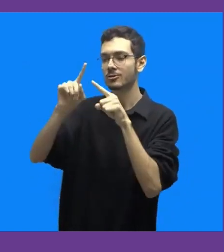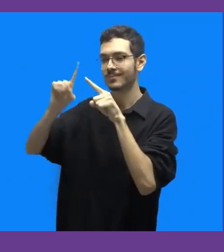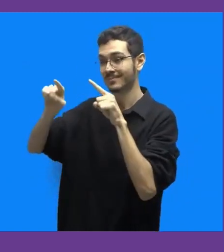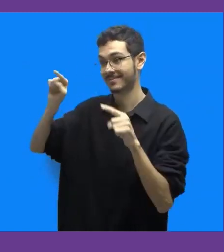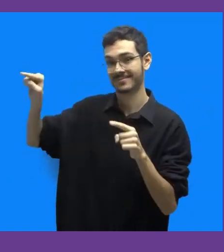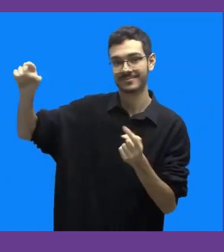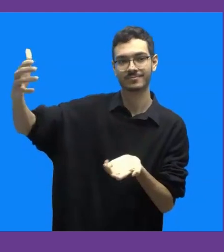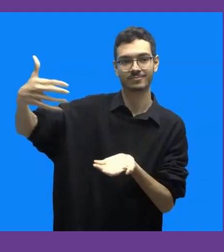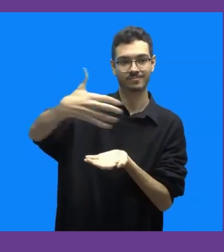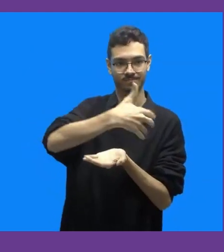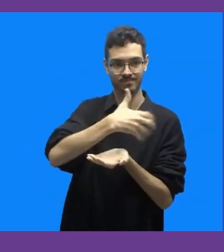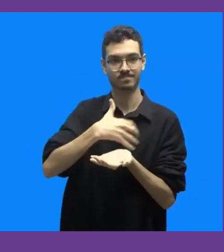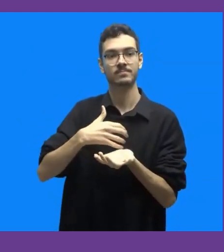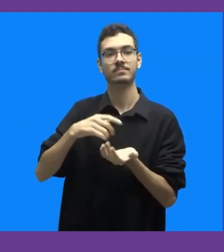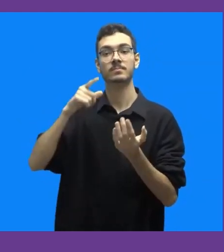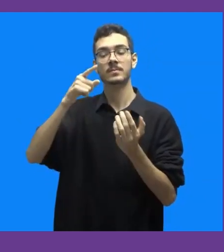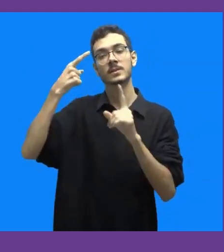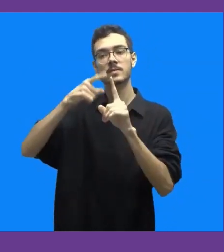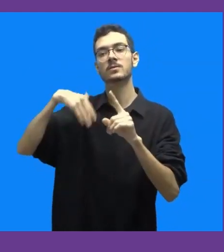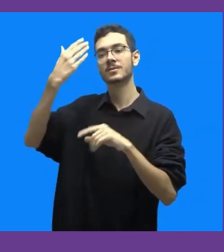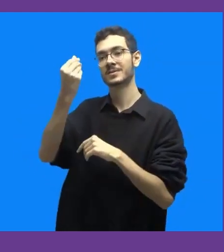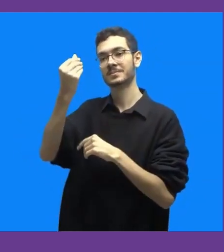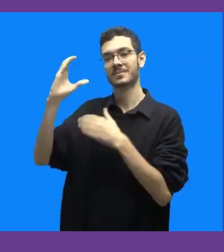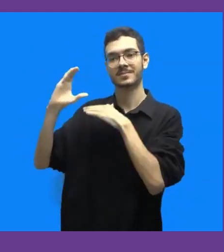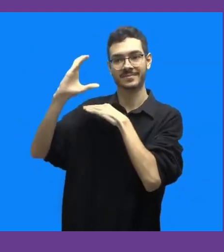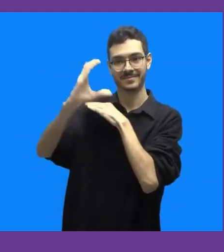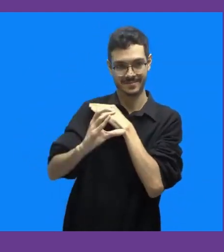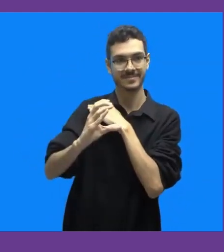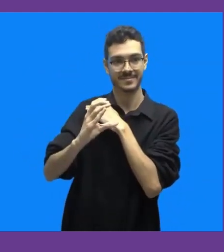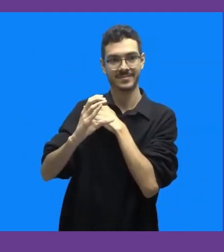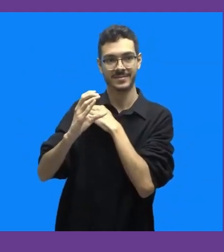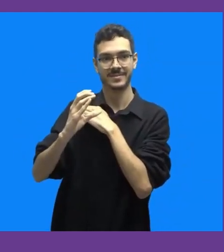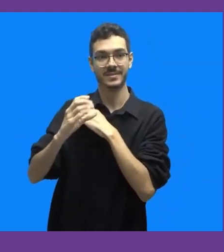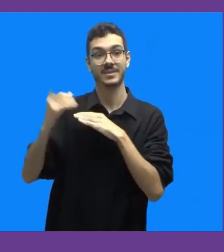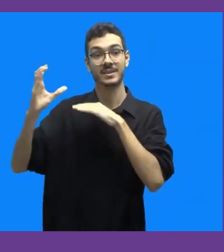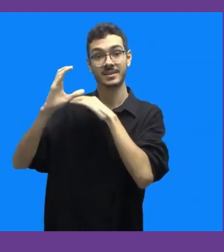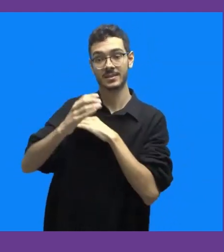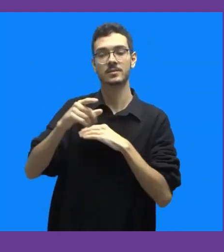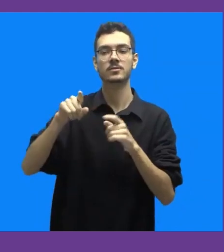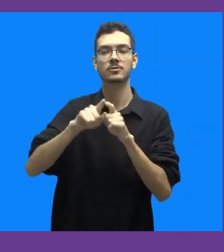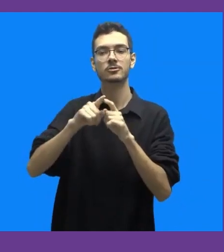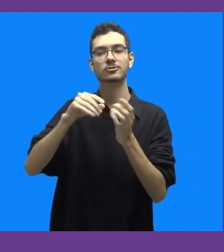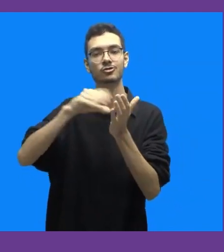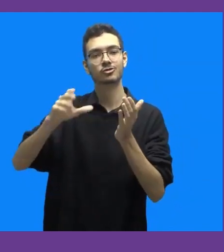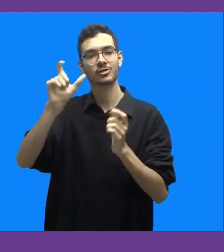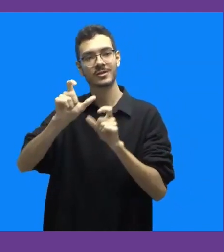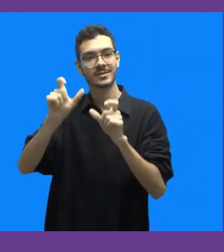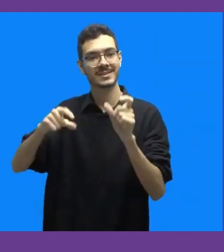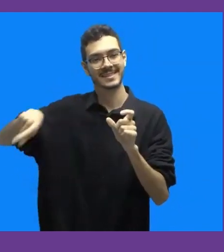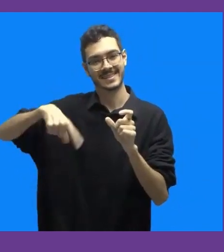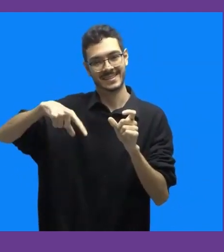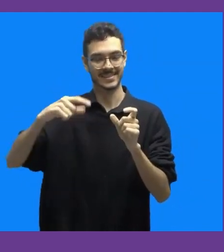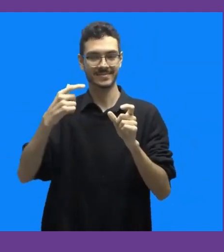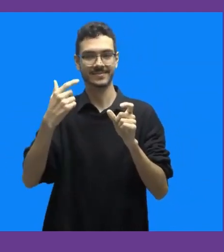give funds to the students with disabilities to participate in that. And after that,